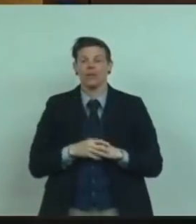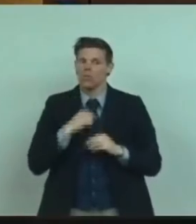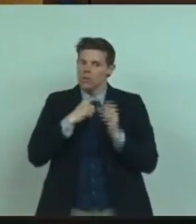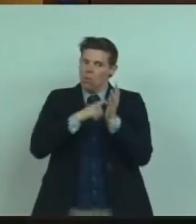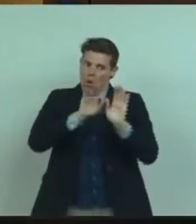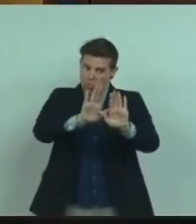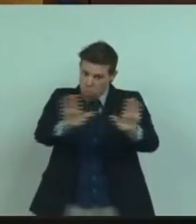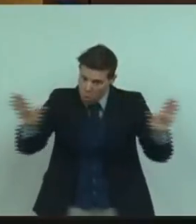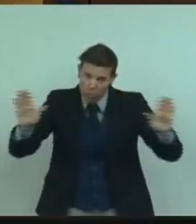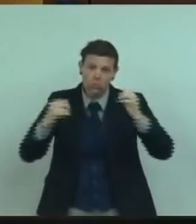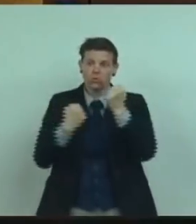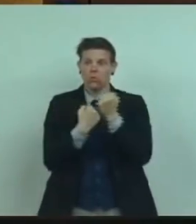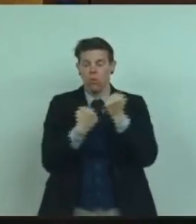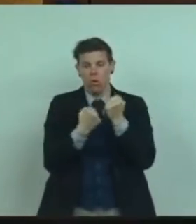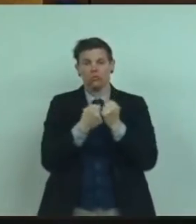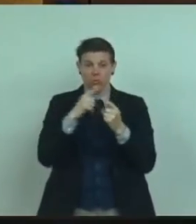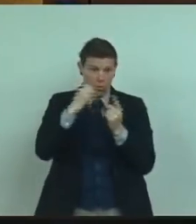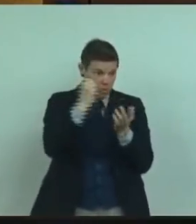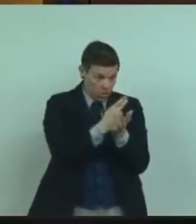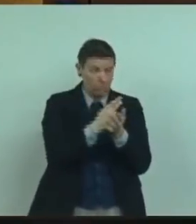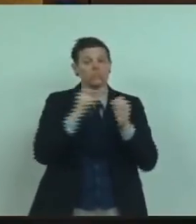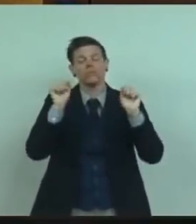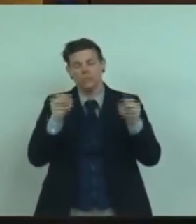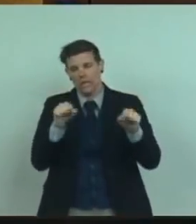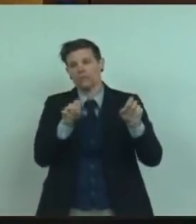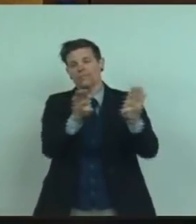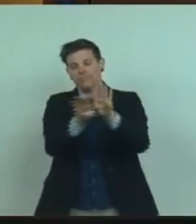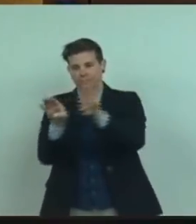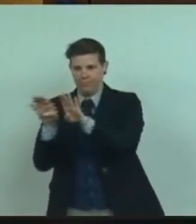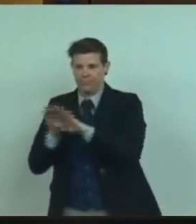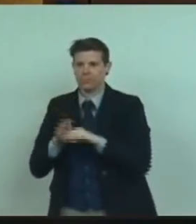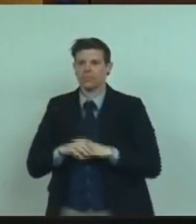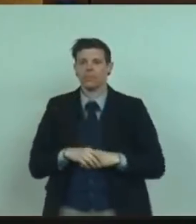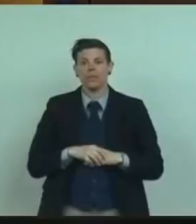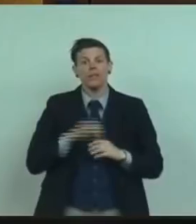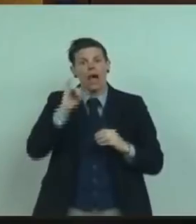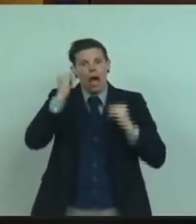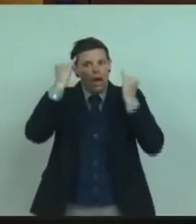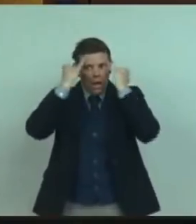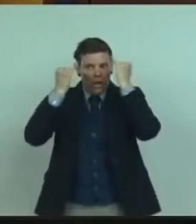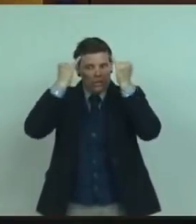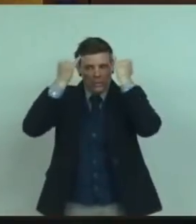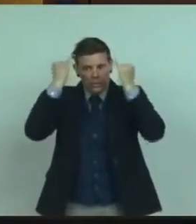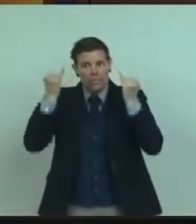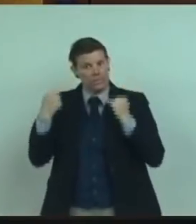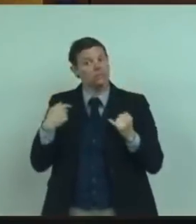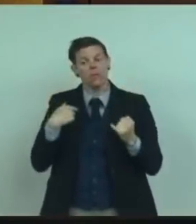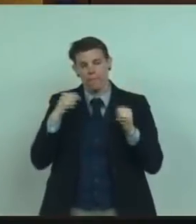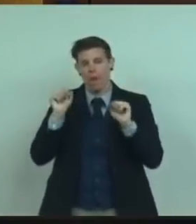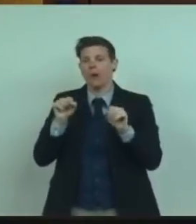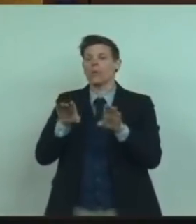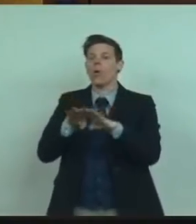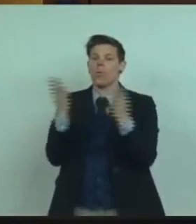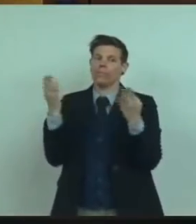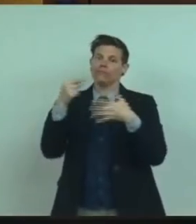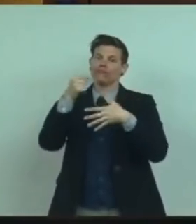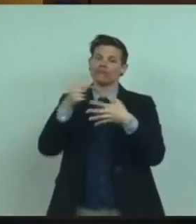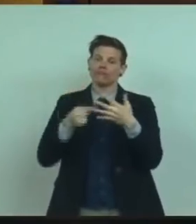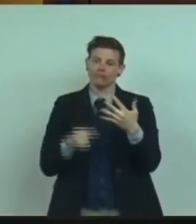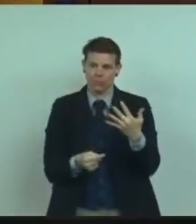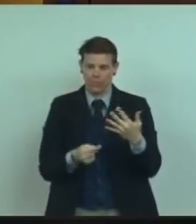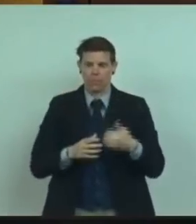policies. Because if we can't make the doubling time longer, we can't slow the